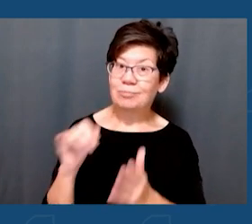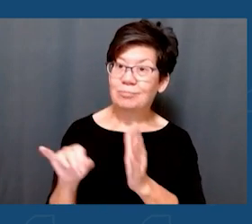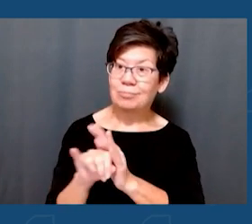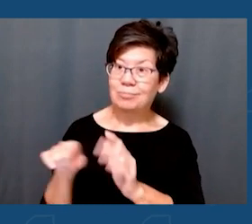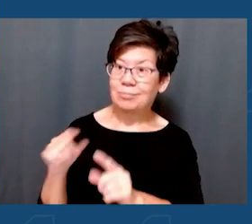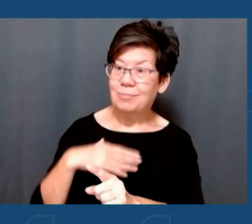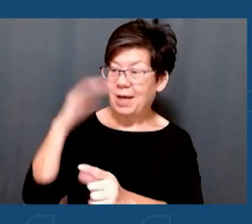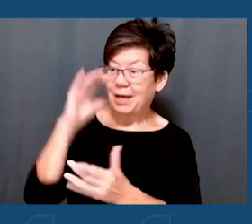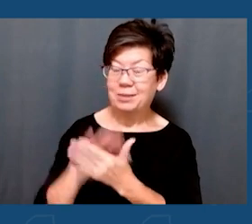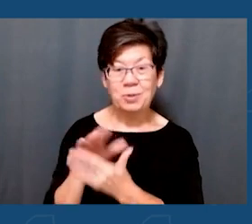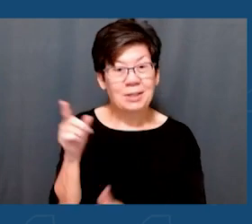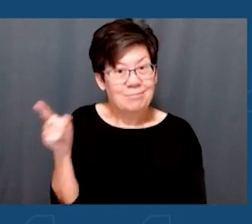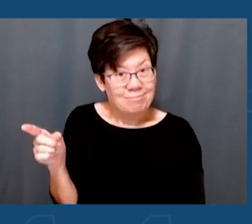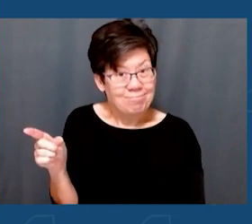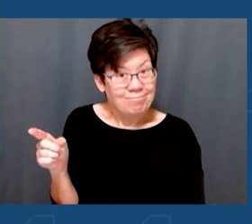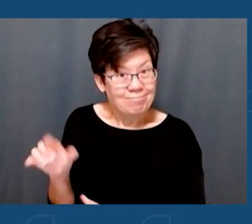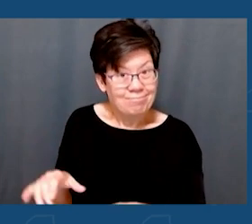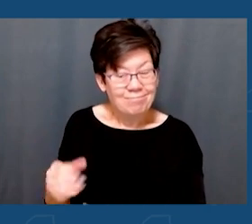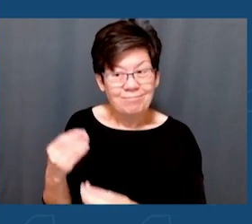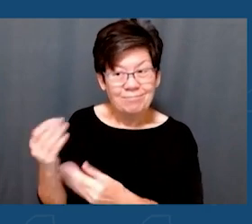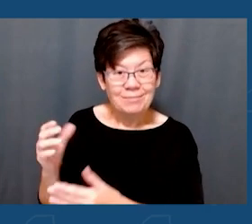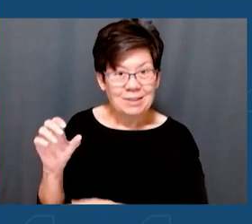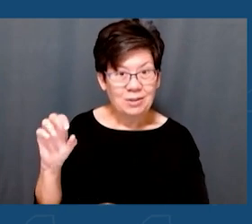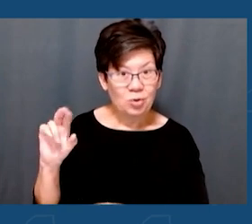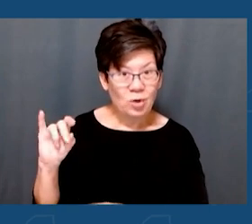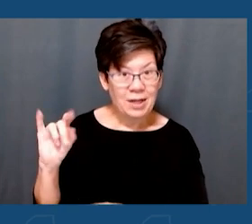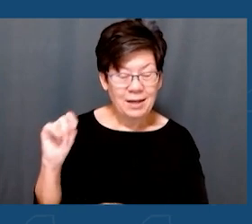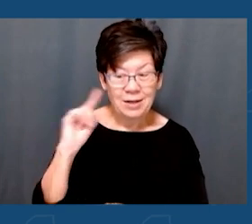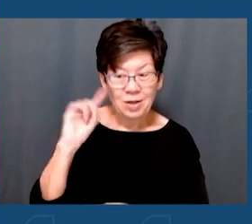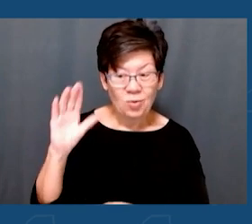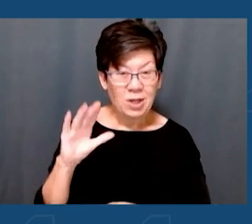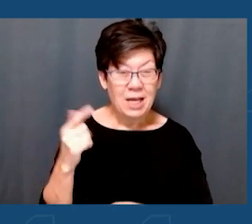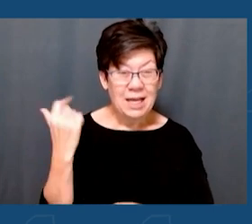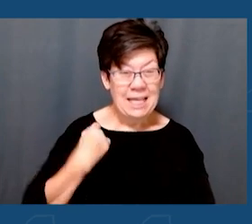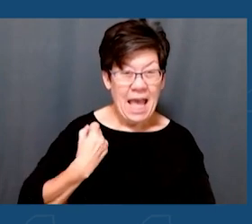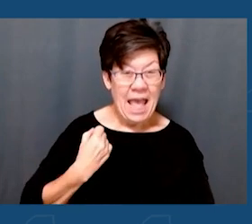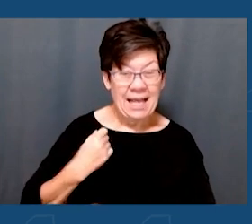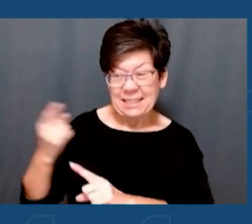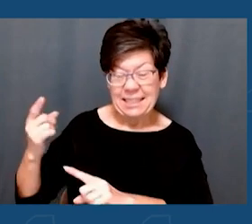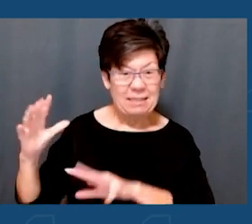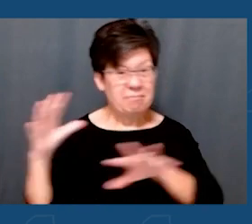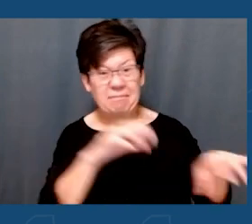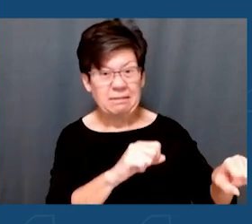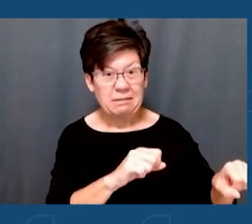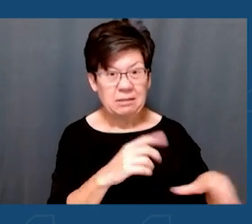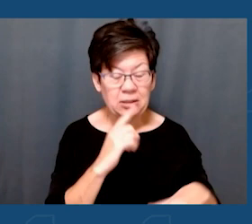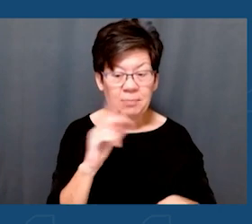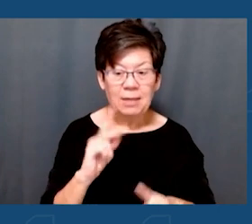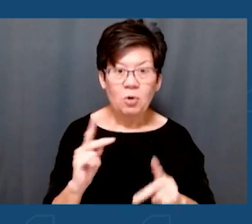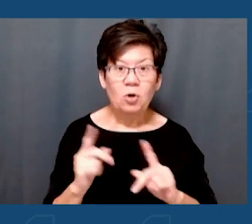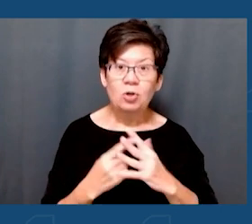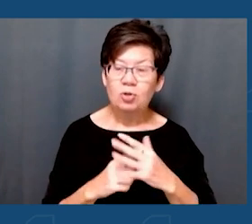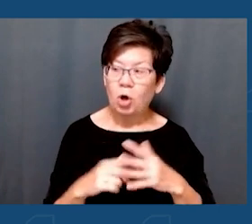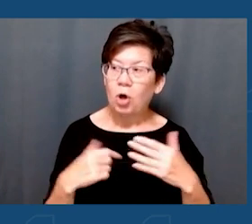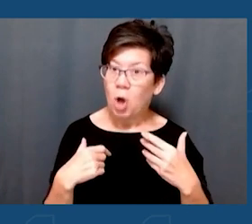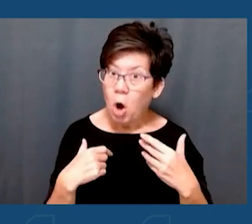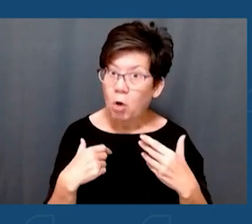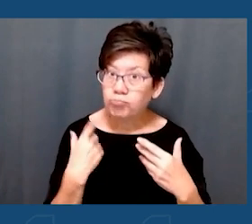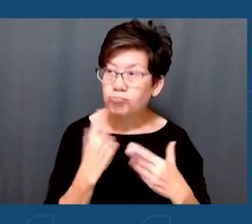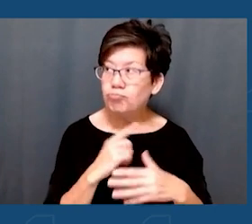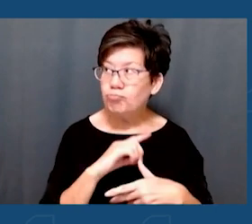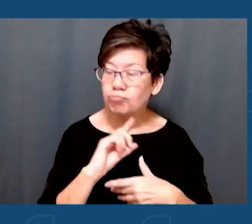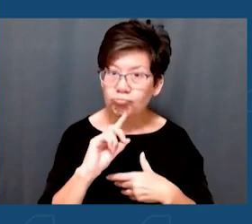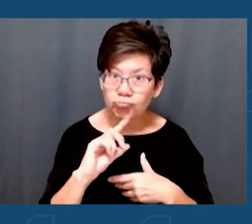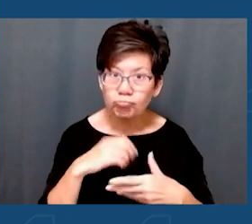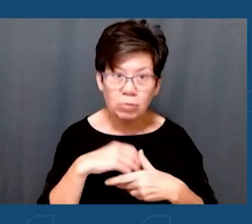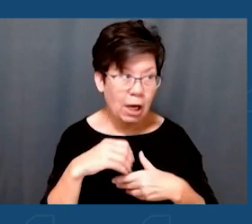husband. When he took down the gangs that were terrorizing the neighborhoods, people began to come out. We rode our bikes